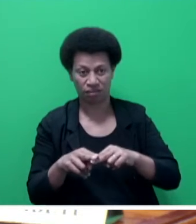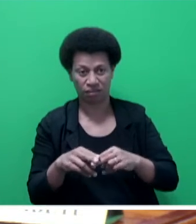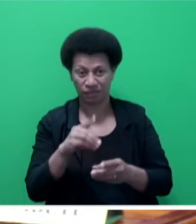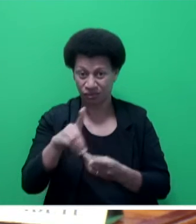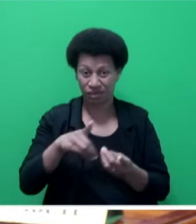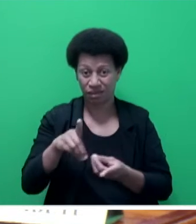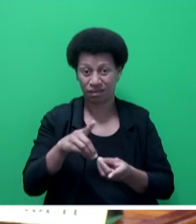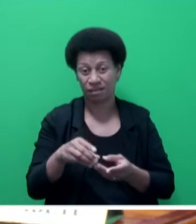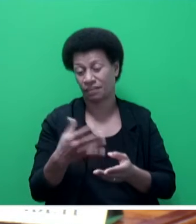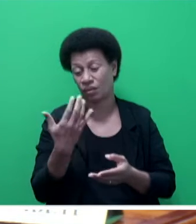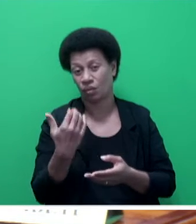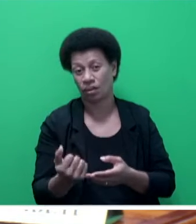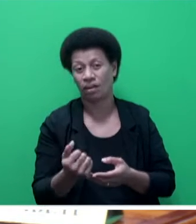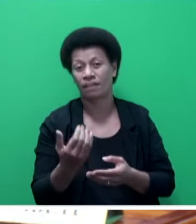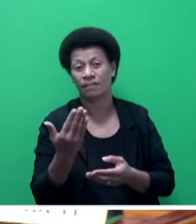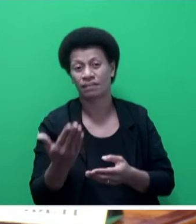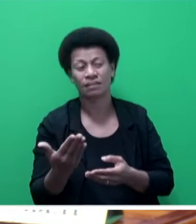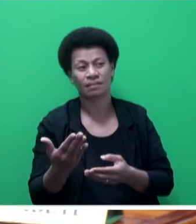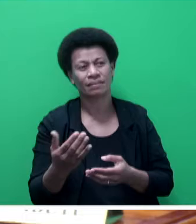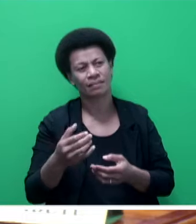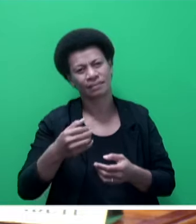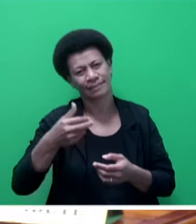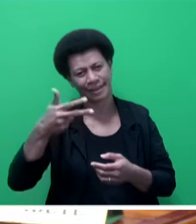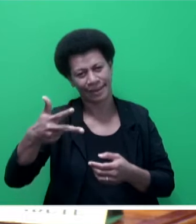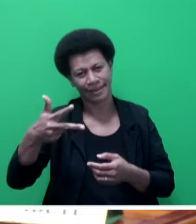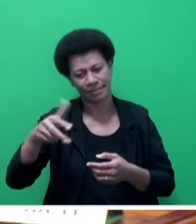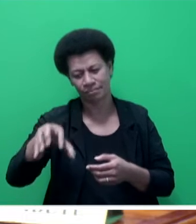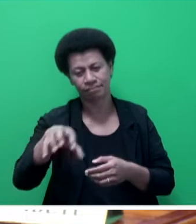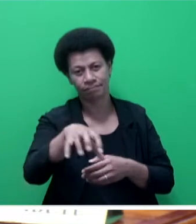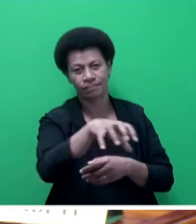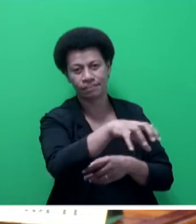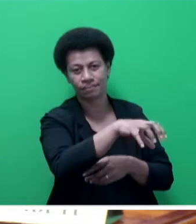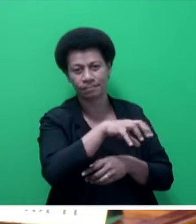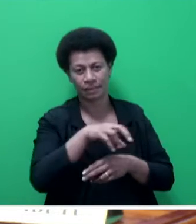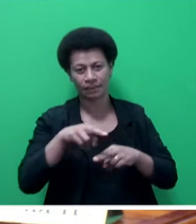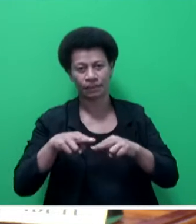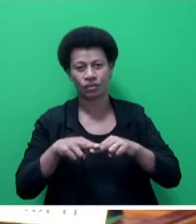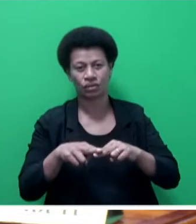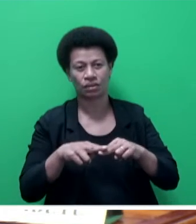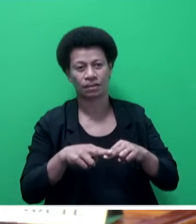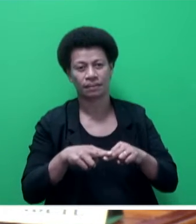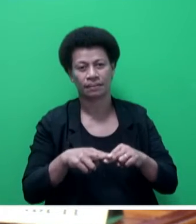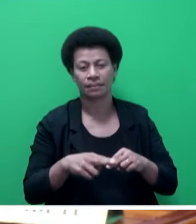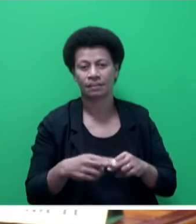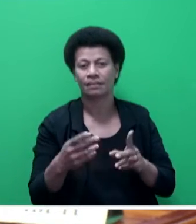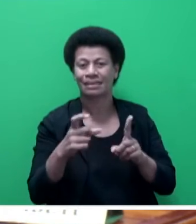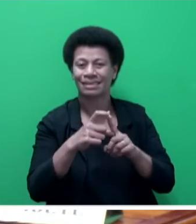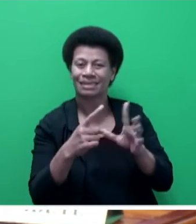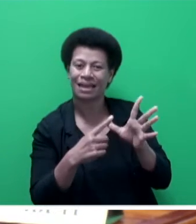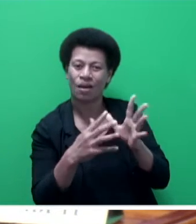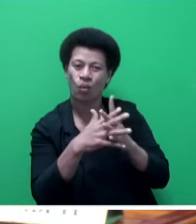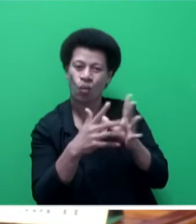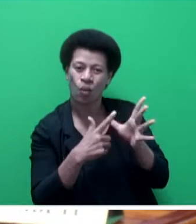what we call seismic stations in Fiji. There are about 8 of them in Fiji. In Dausamu, in Nasinu